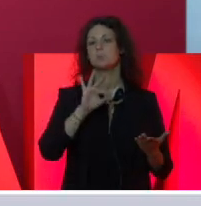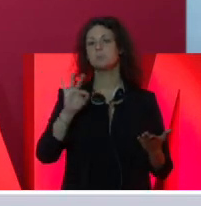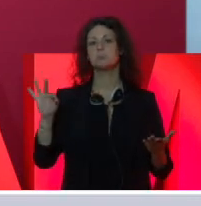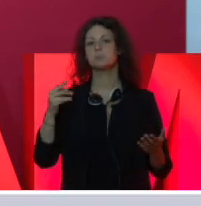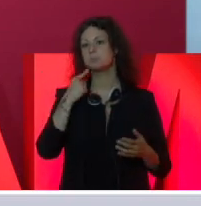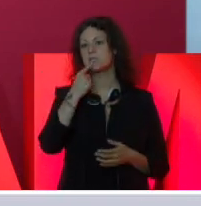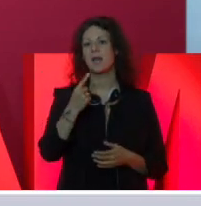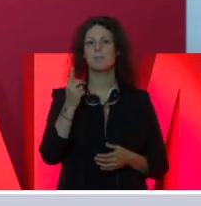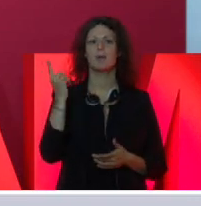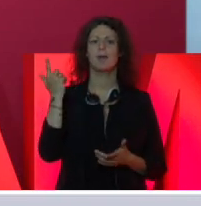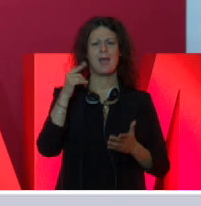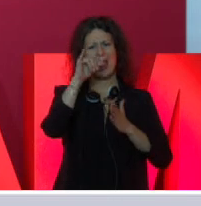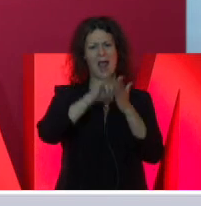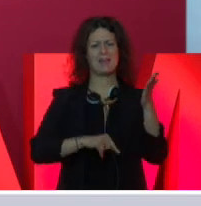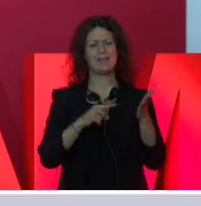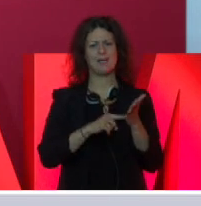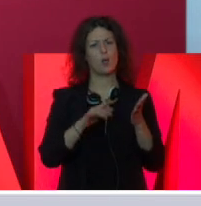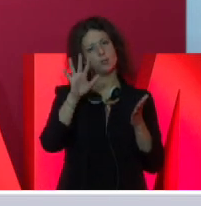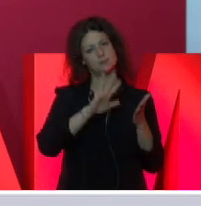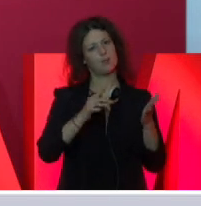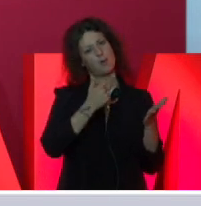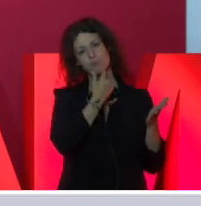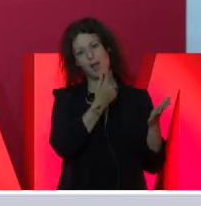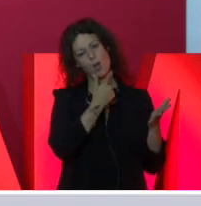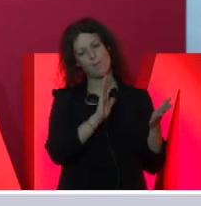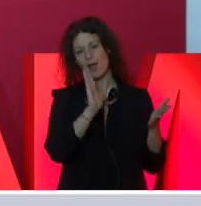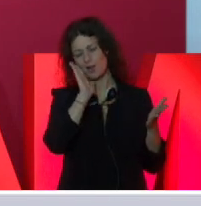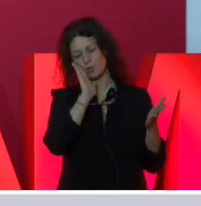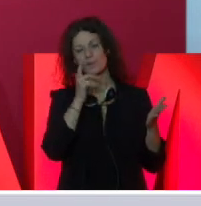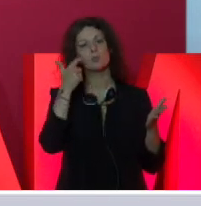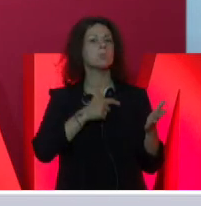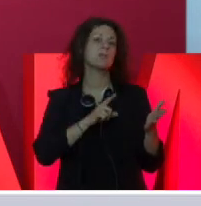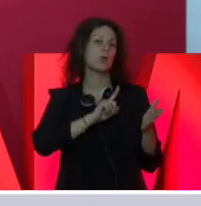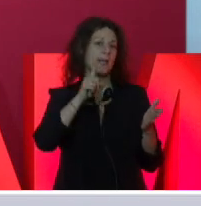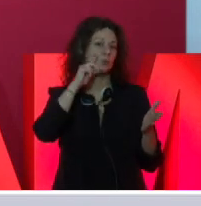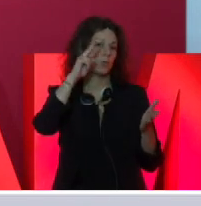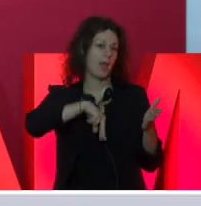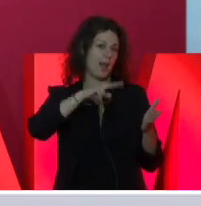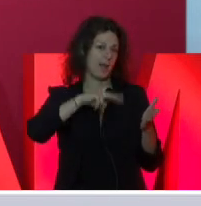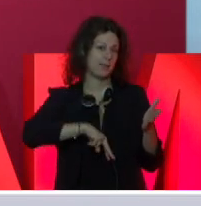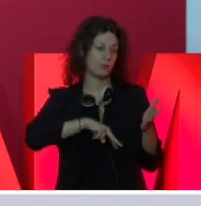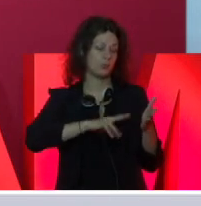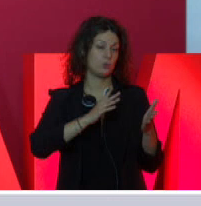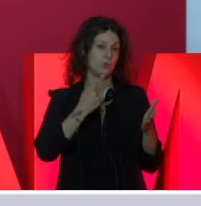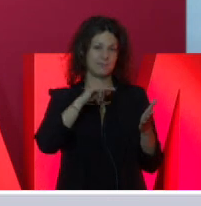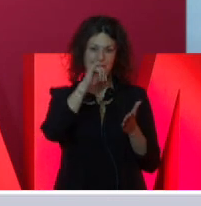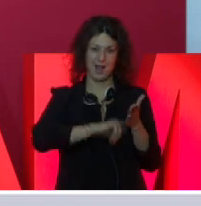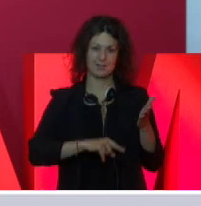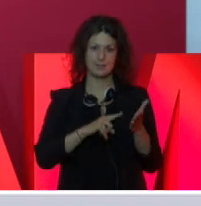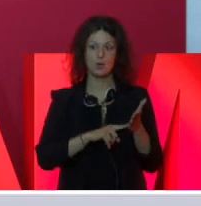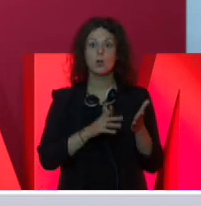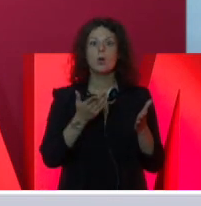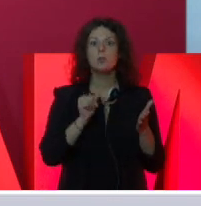Someone would call it a sleeping beauty, because this is an article that nobody had considered for some time, but in the last